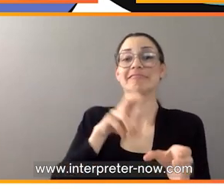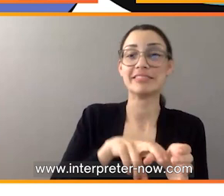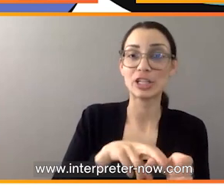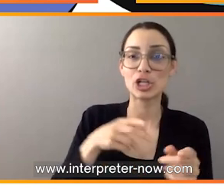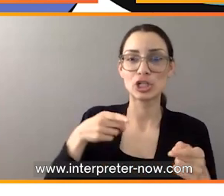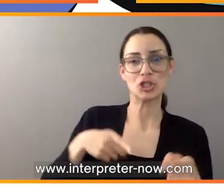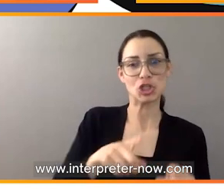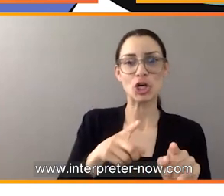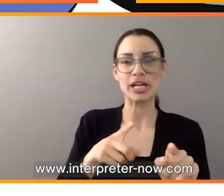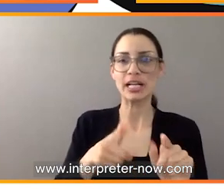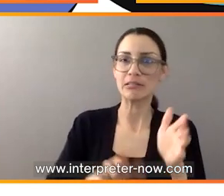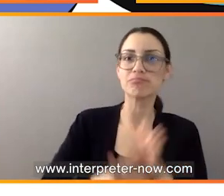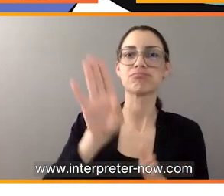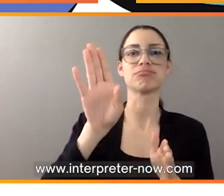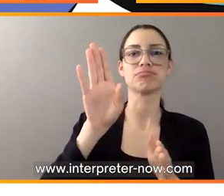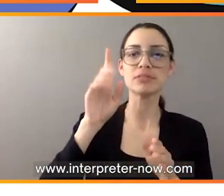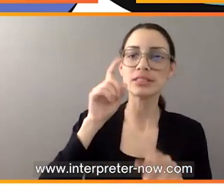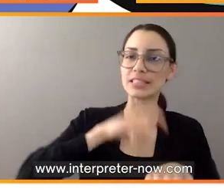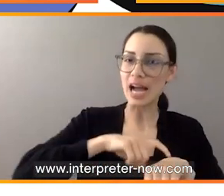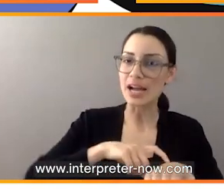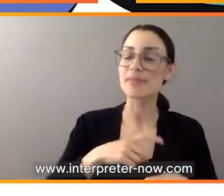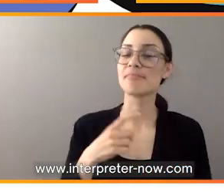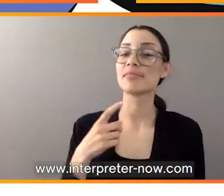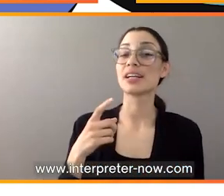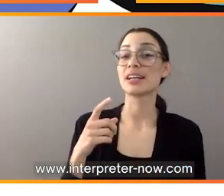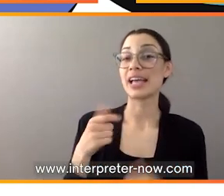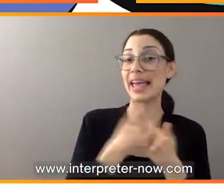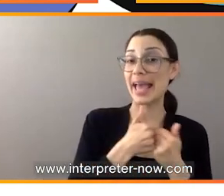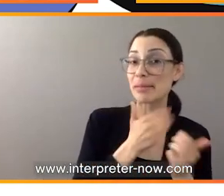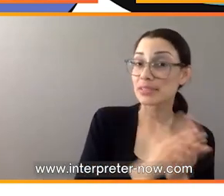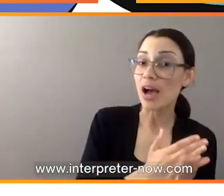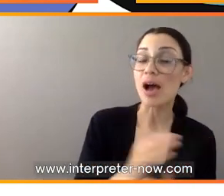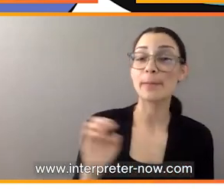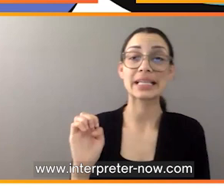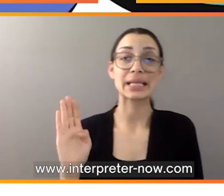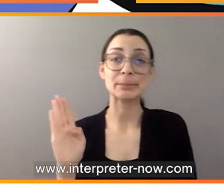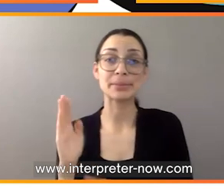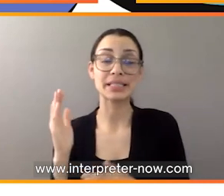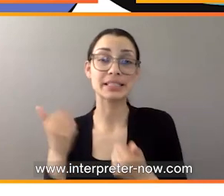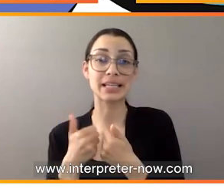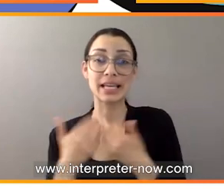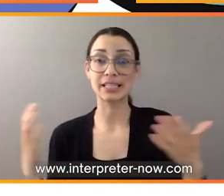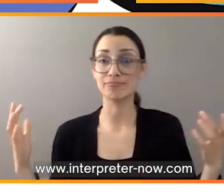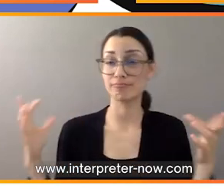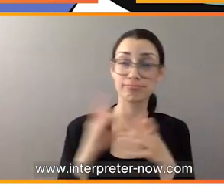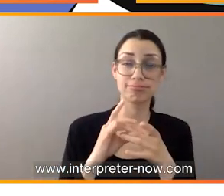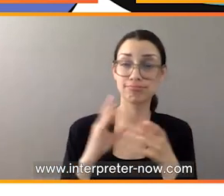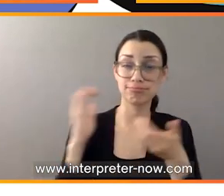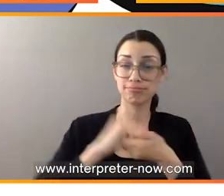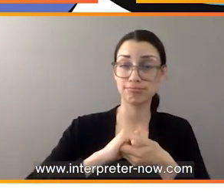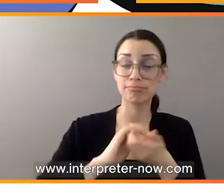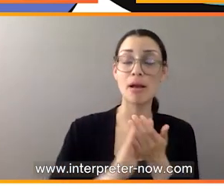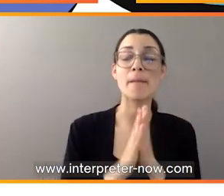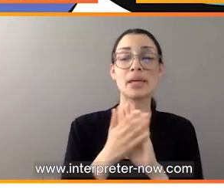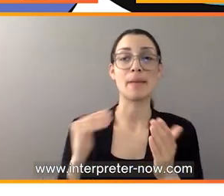I did come in at an inflection point, right? So I think about GameStop, EB Games and GameStop coming together